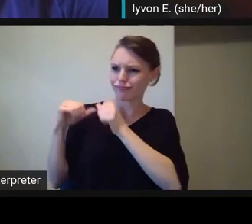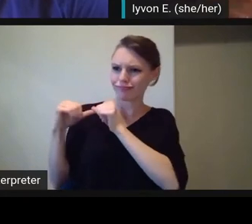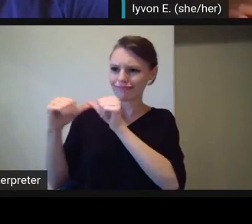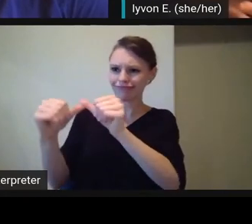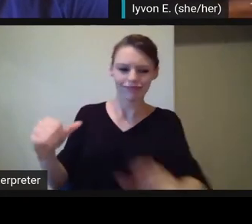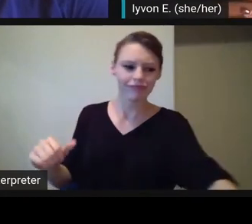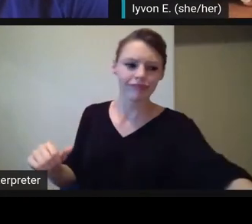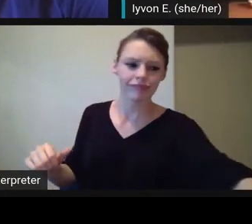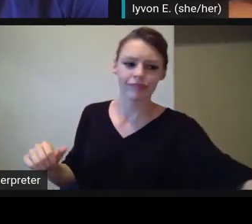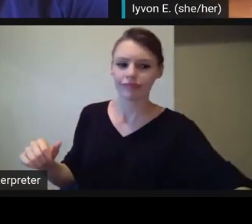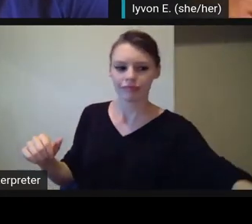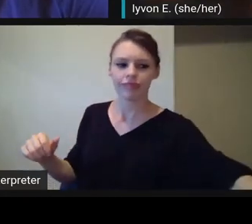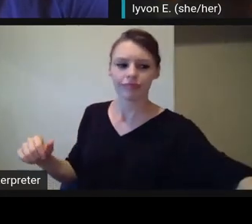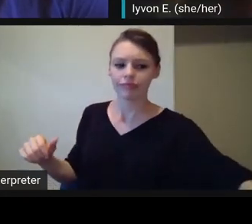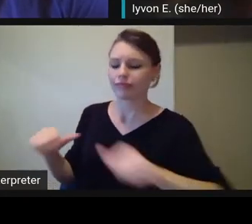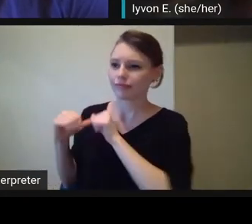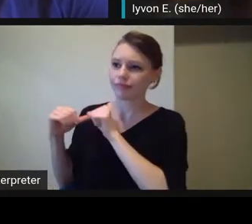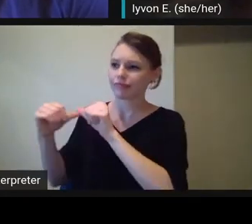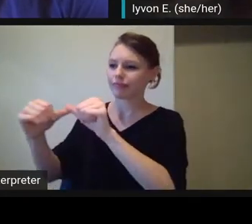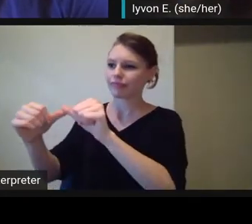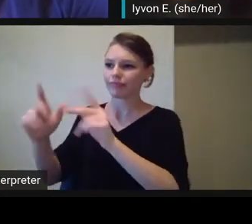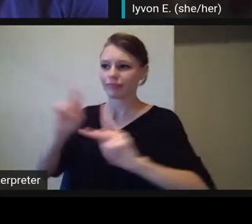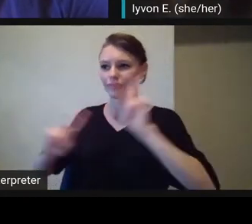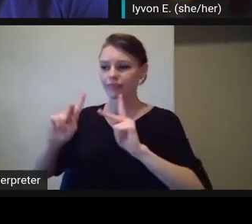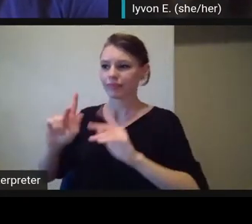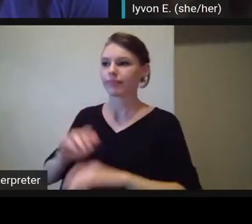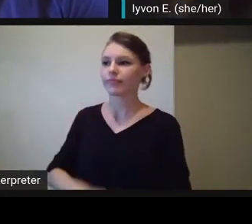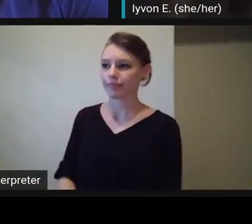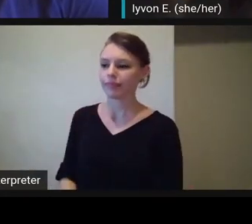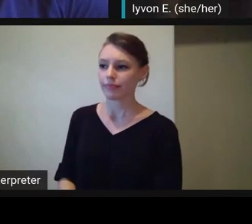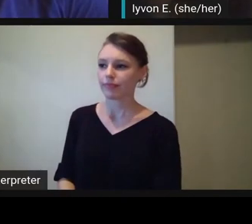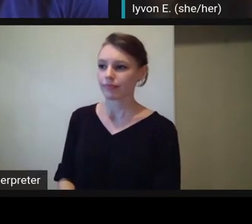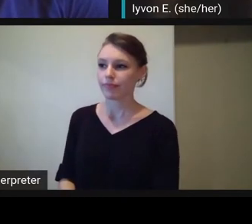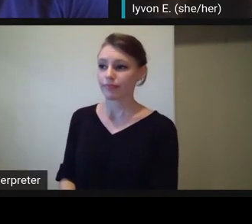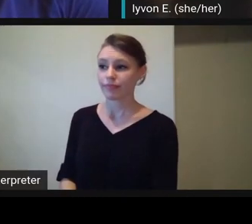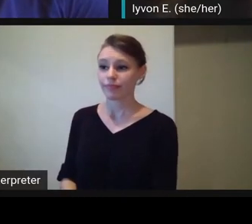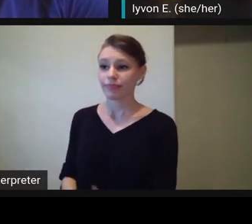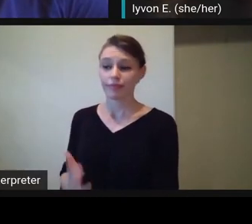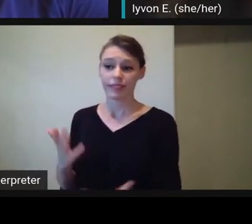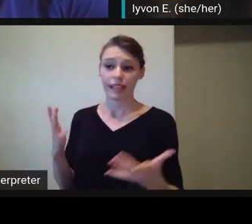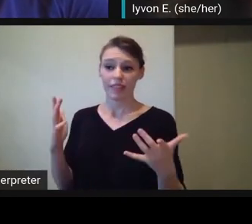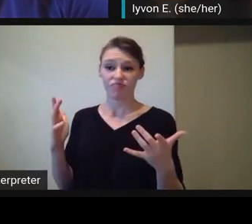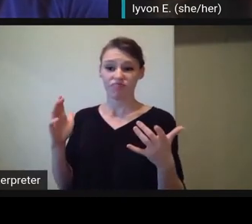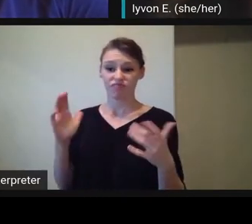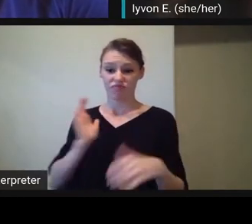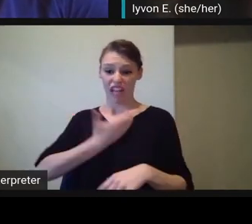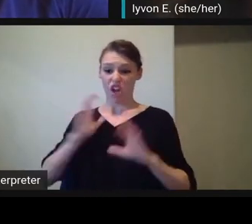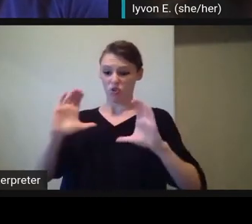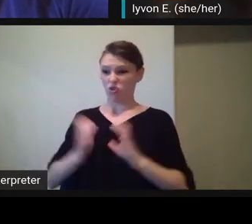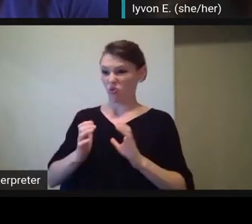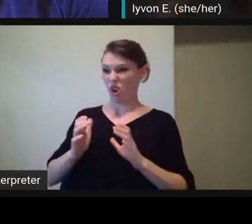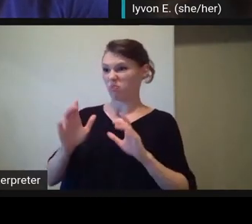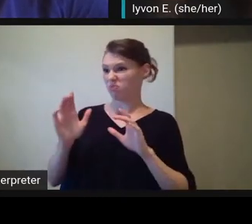like cultivate our people, like our theater, our industry can come back. So amazing. And, you